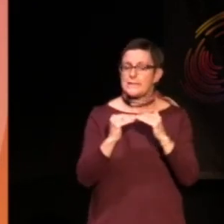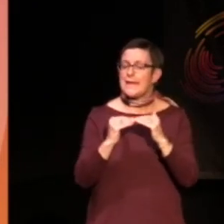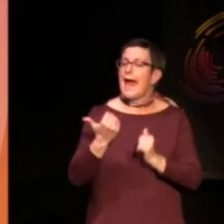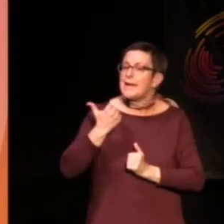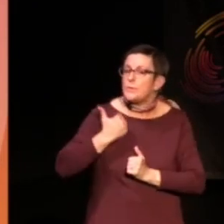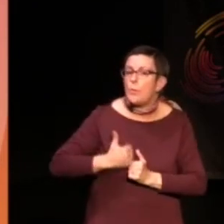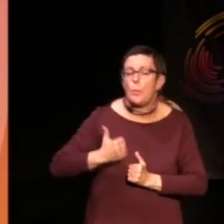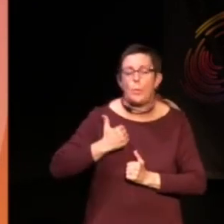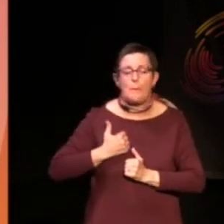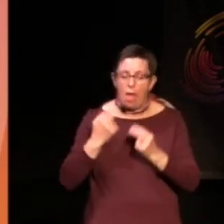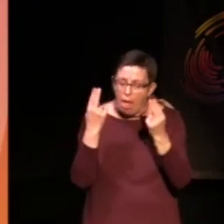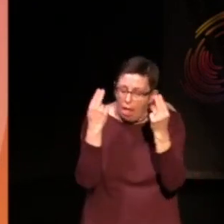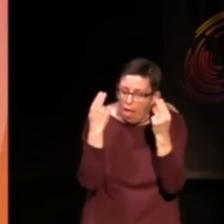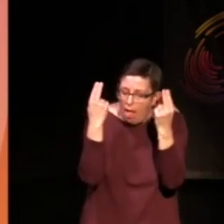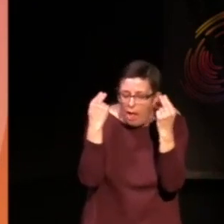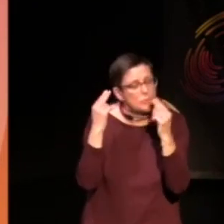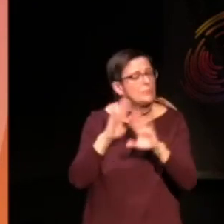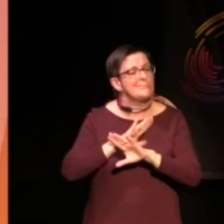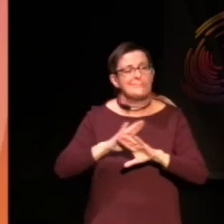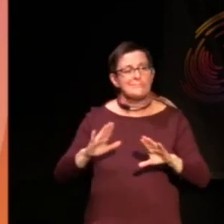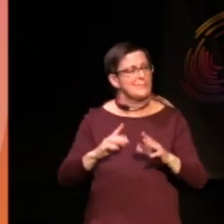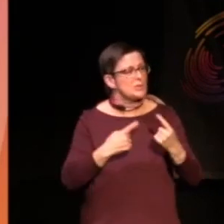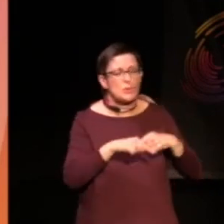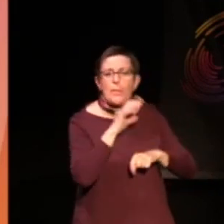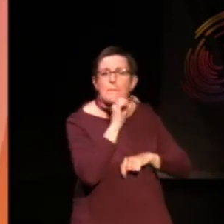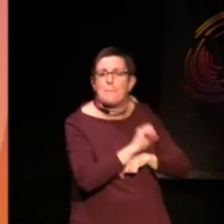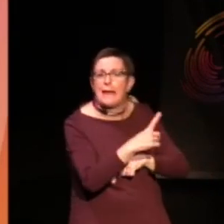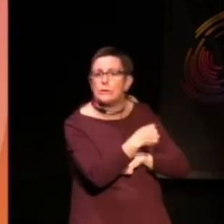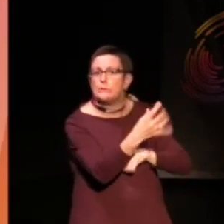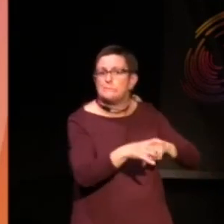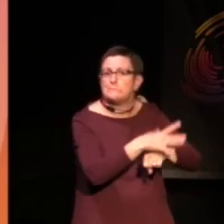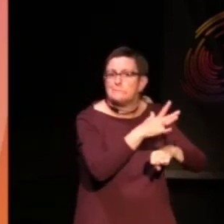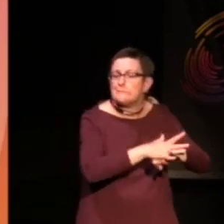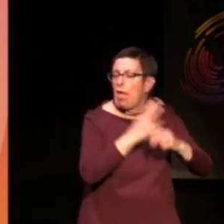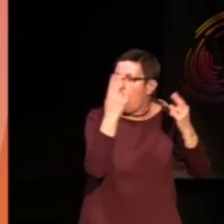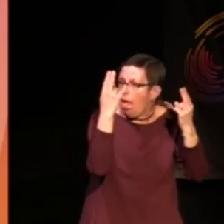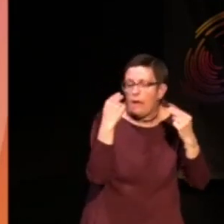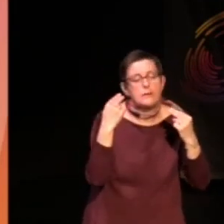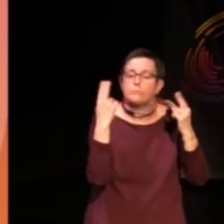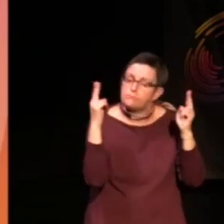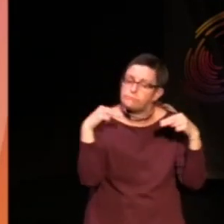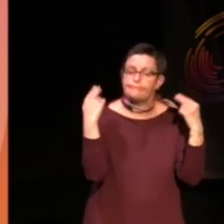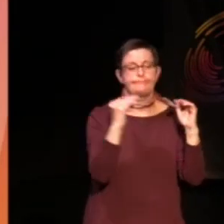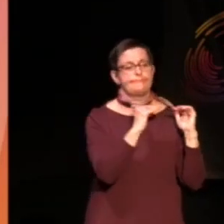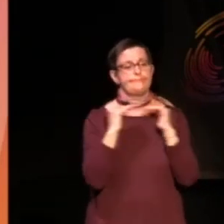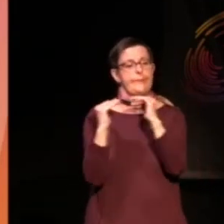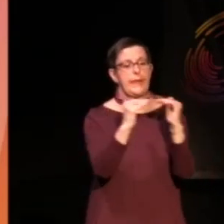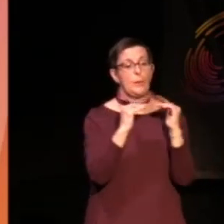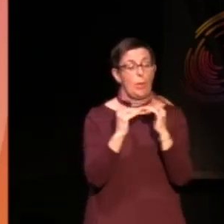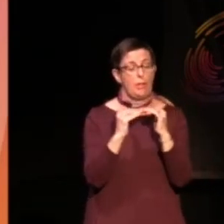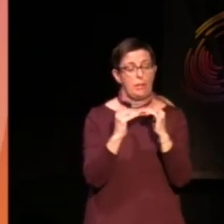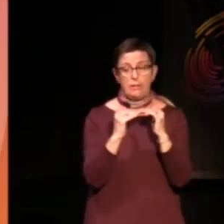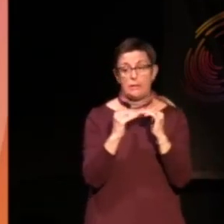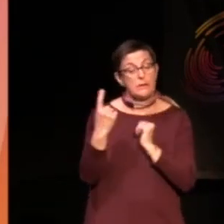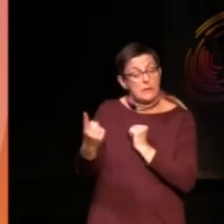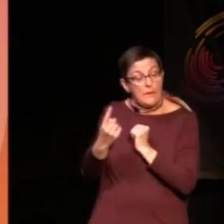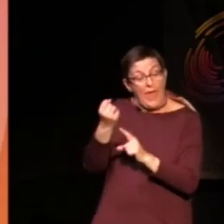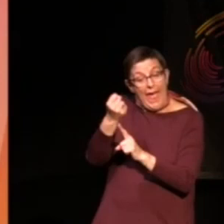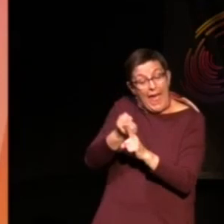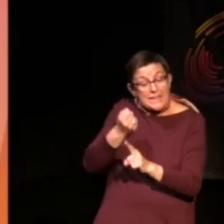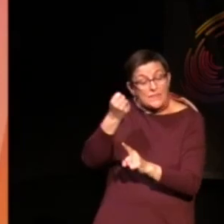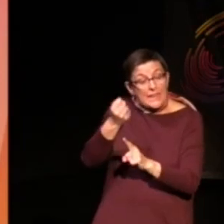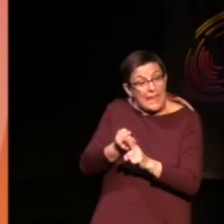or subordinated to the men they have chosen. I find it equally important that he advocated